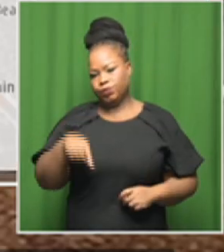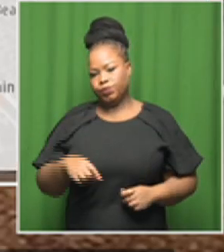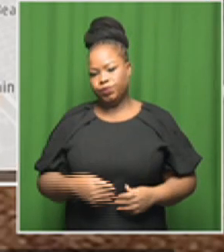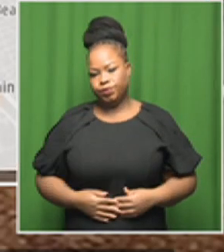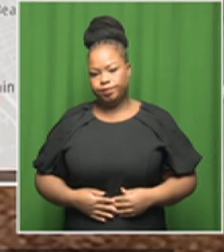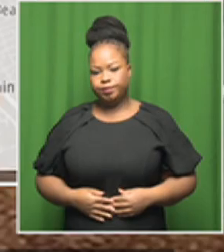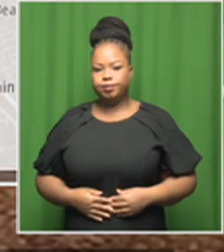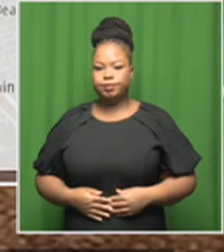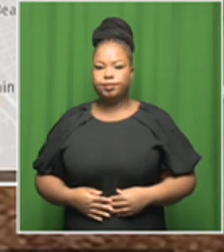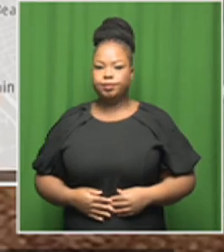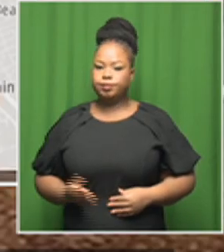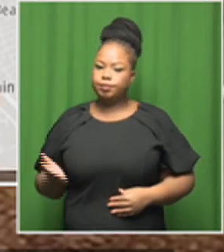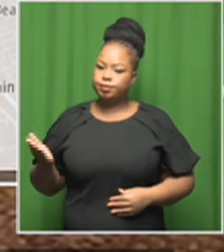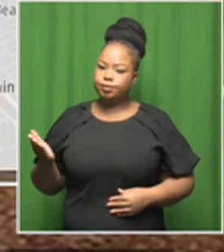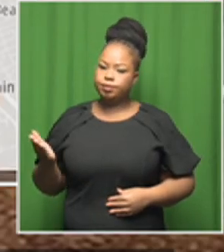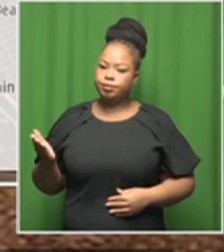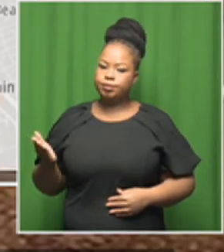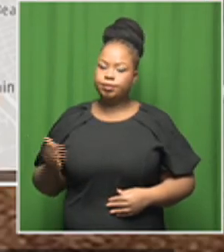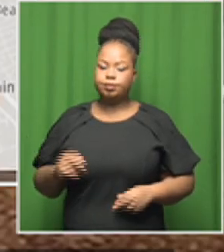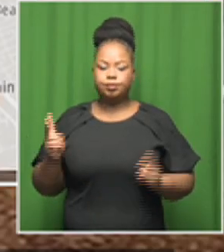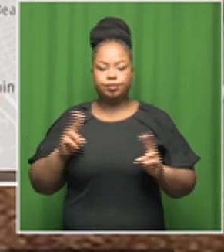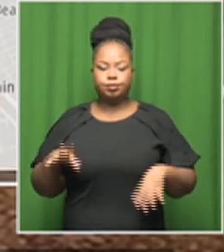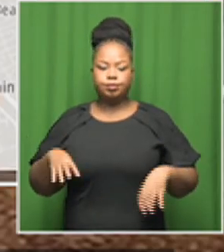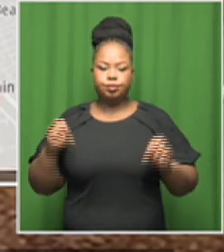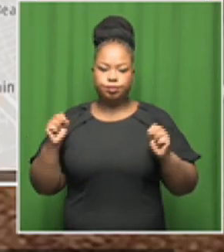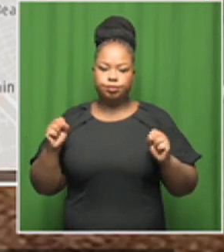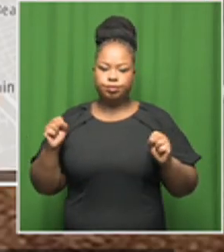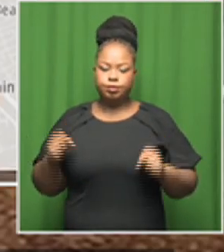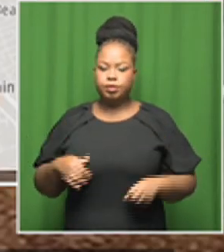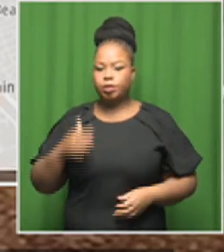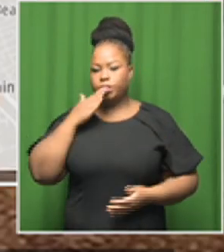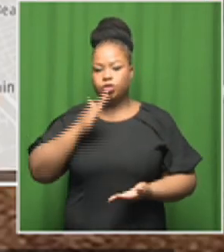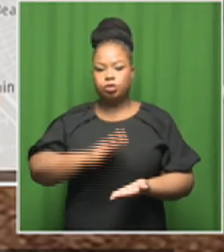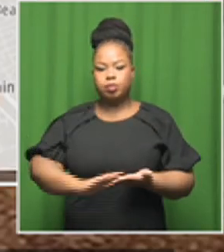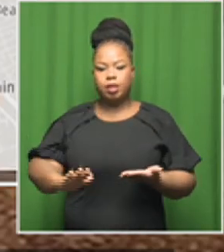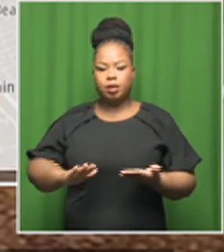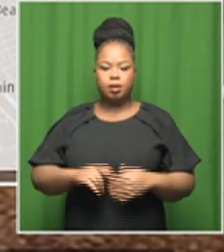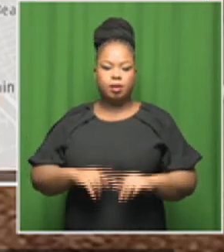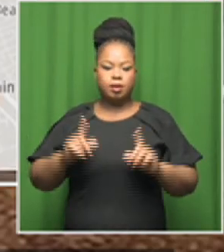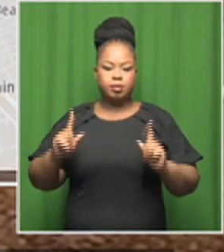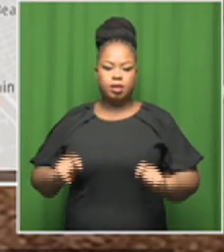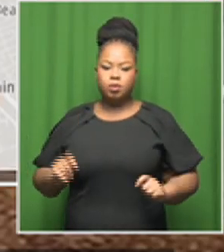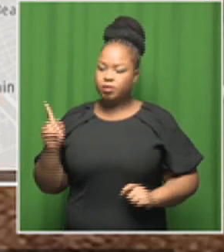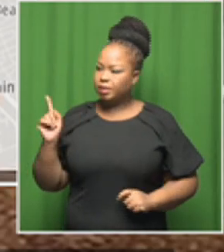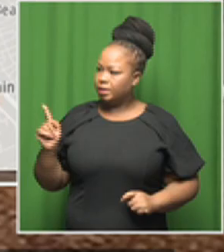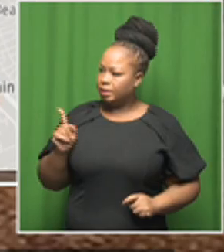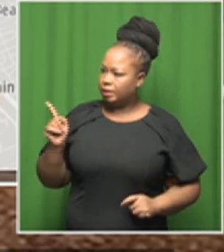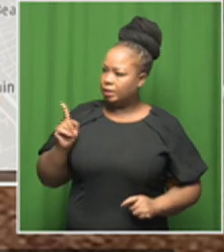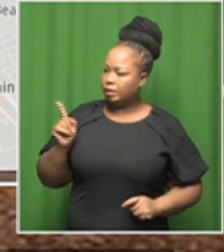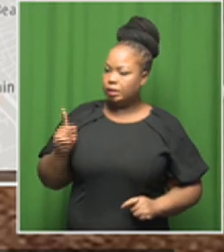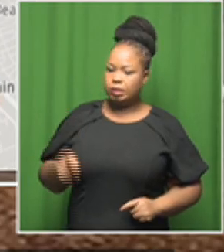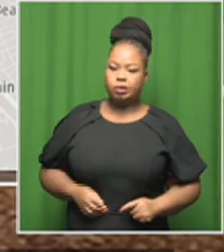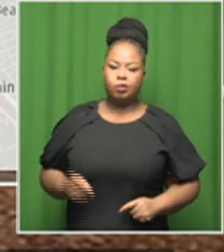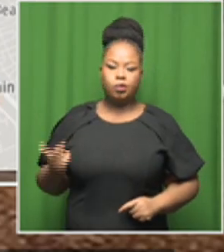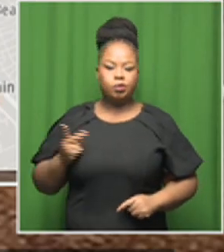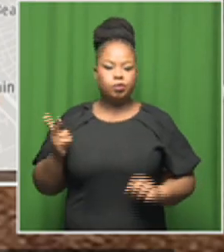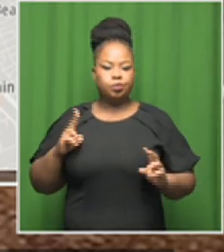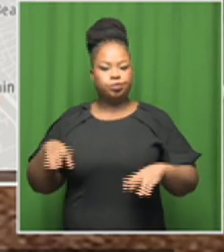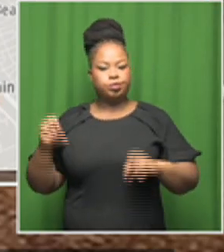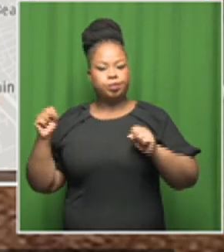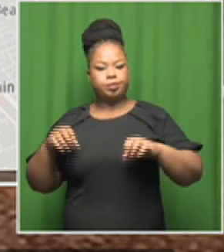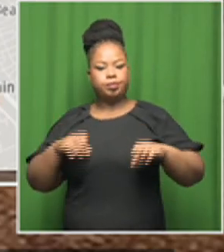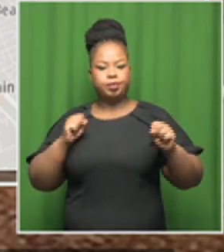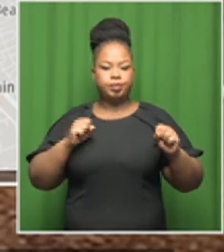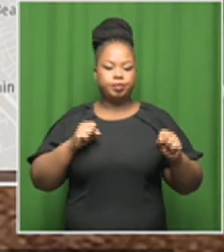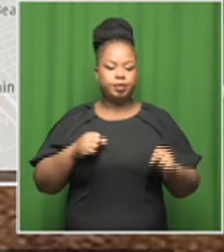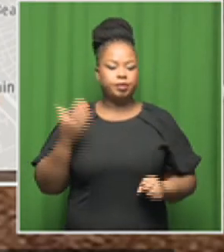Now, Cape Town, well, we're all talking about load shedding, aren't we? And this is a live look at Mitchell's Plain. Mitchell's Plain in Cape Town is an area that's just emerging out of load shedding. They had